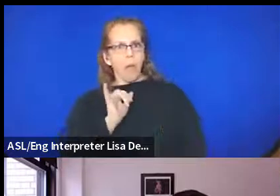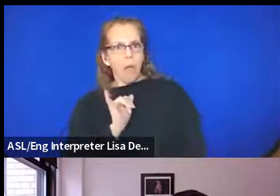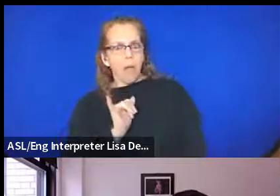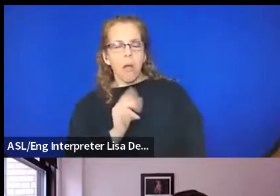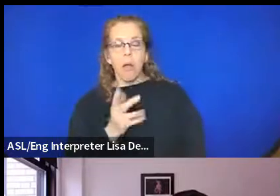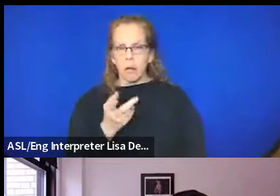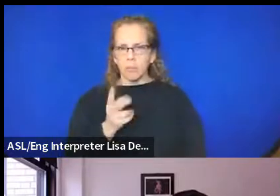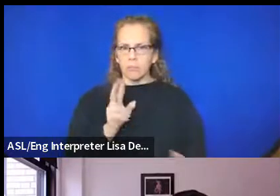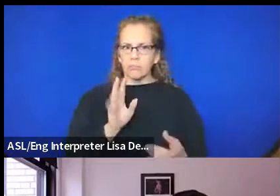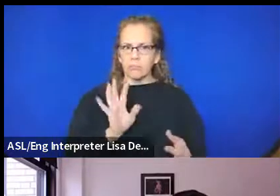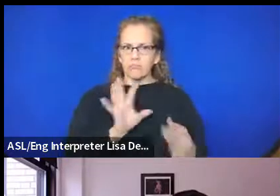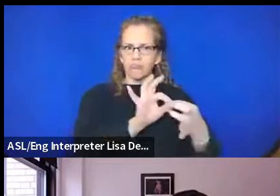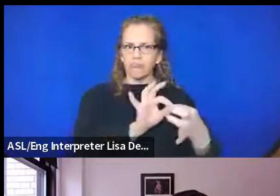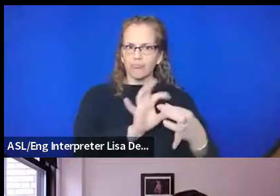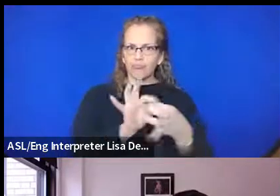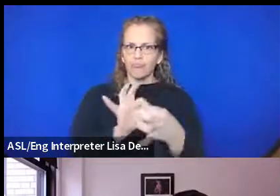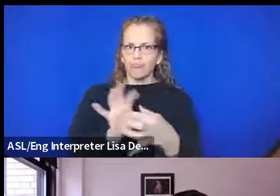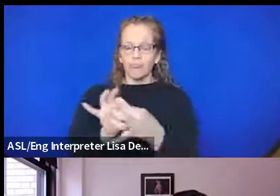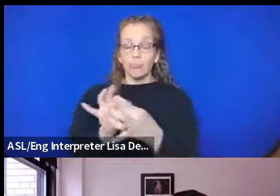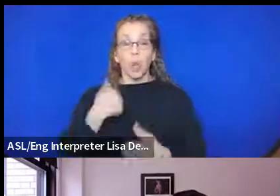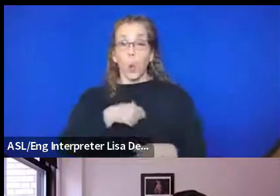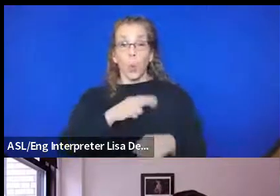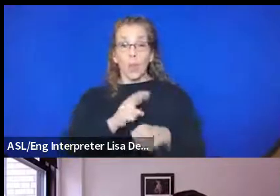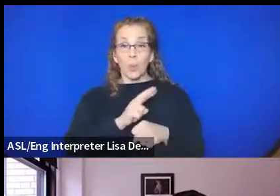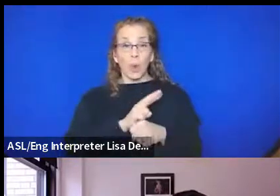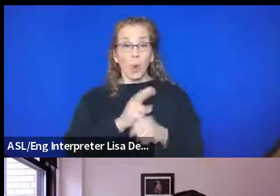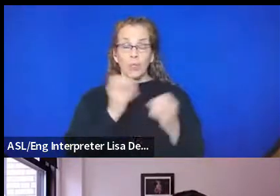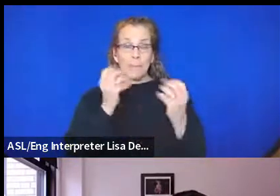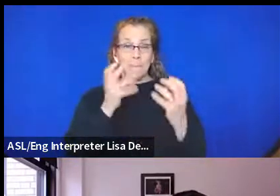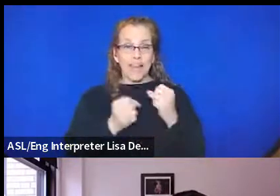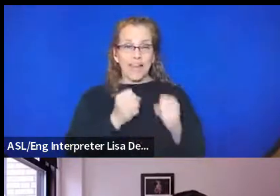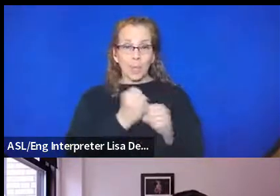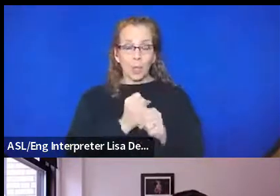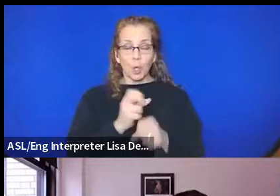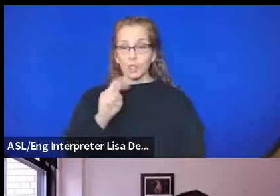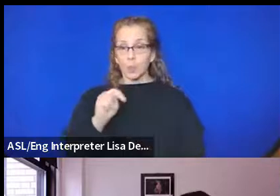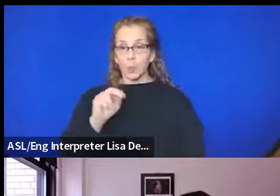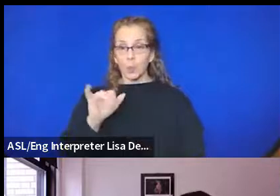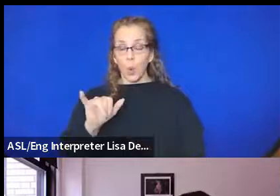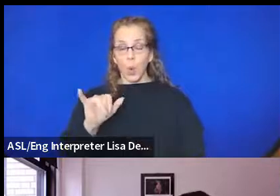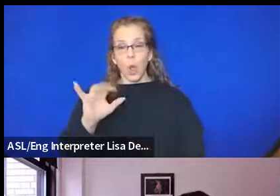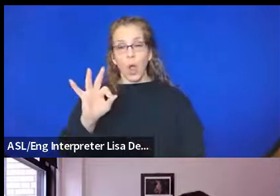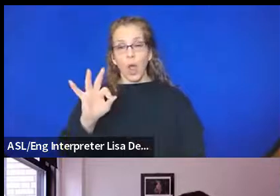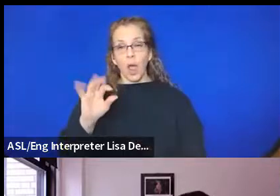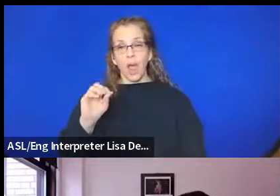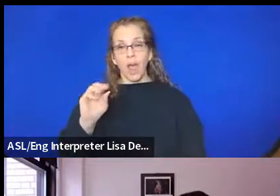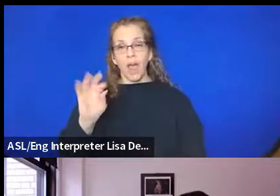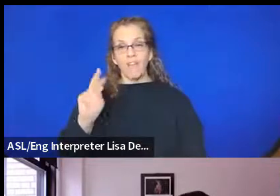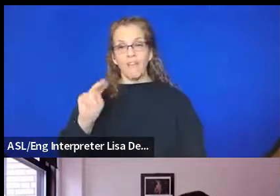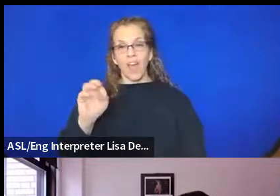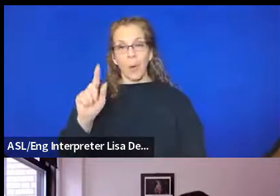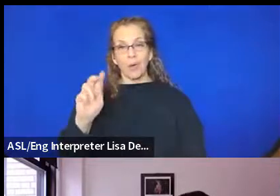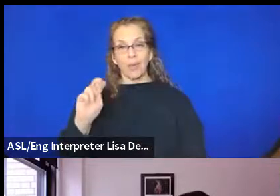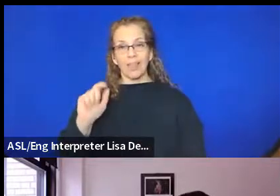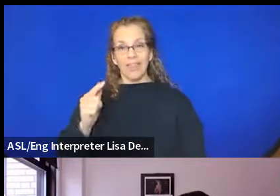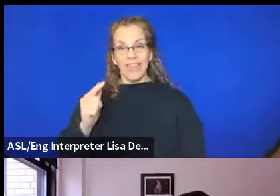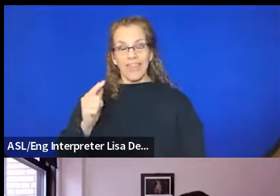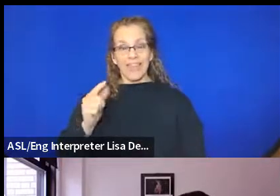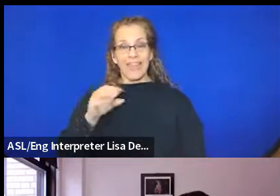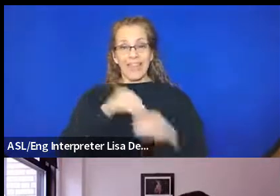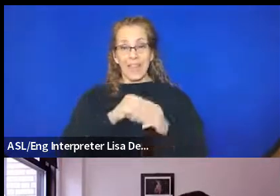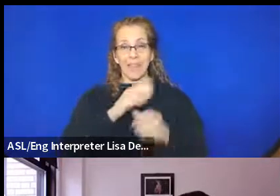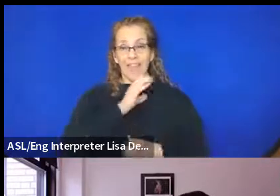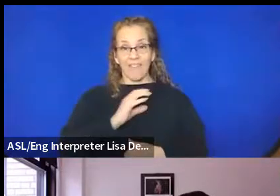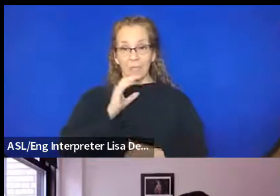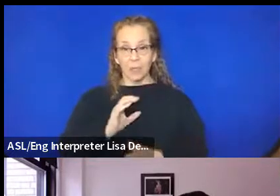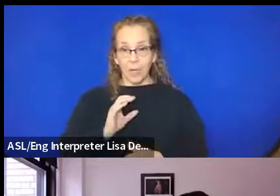make in your community. We rehearsed for years at the New York Foundling, which is not a theater space. We would rehearse in their office space, like cafeteria,